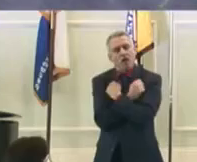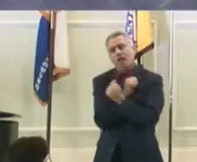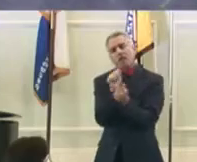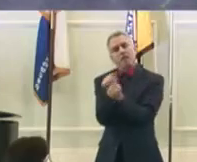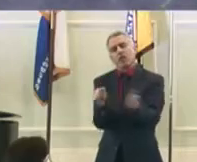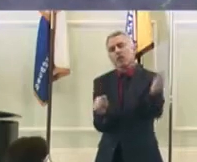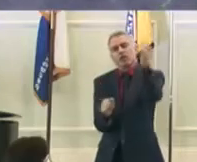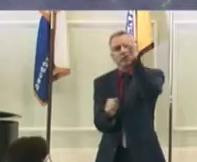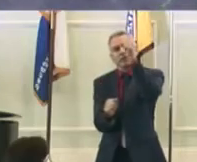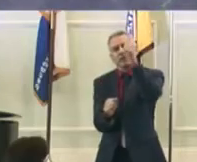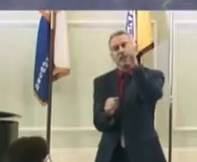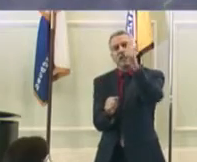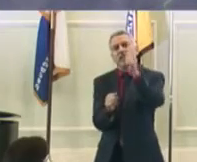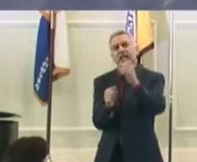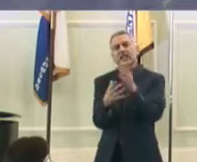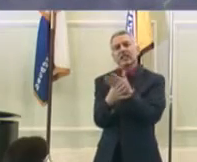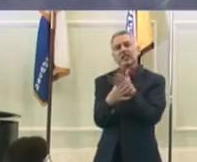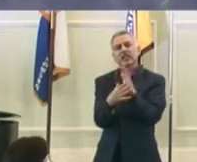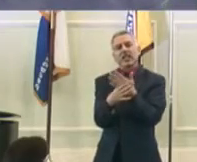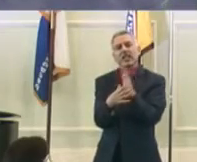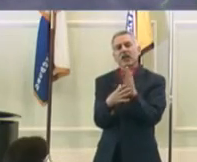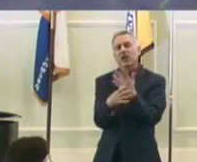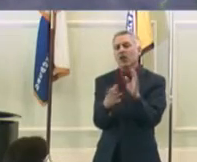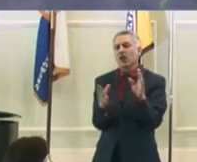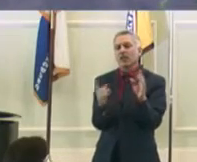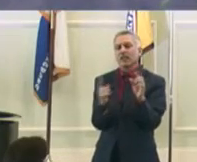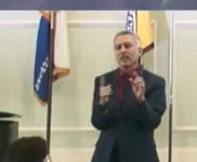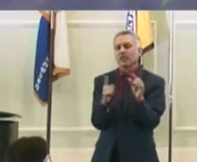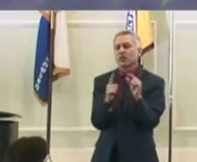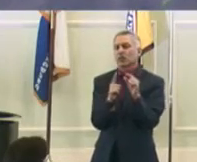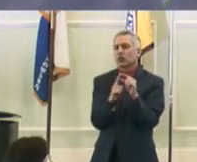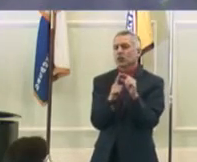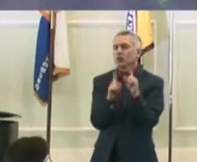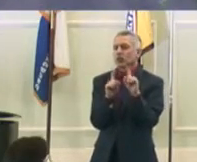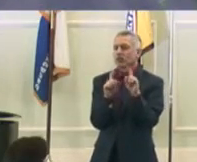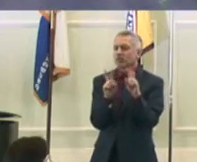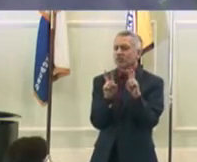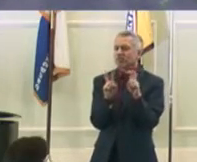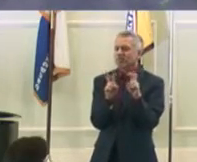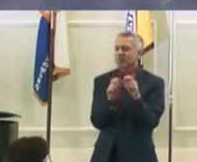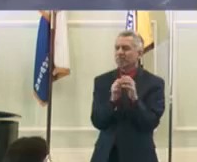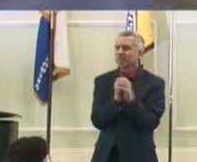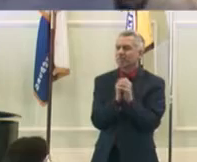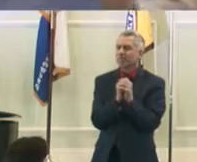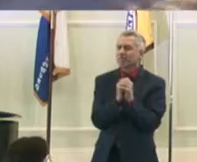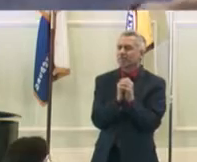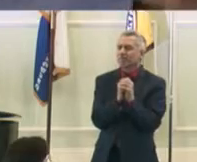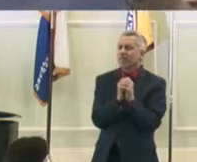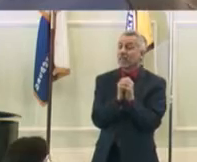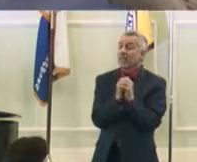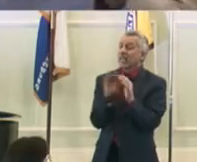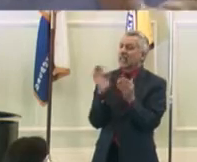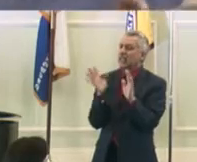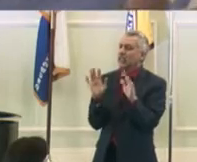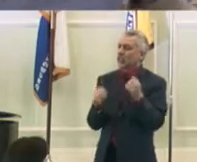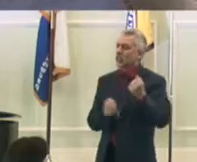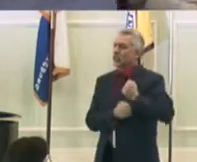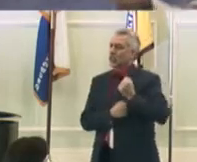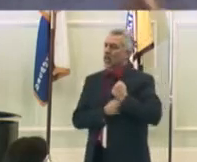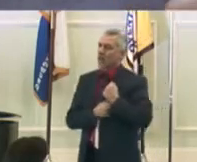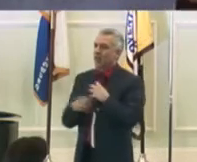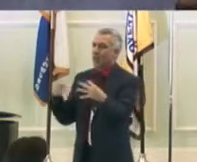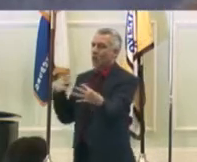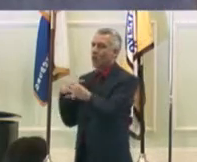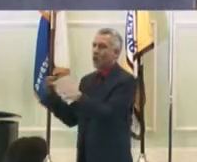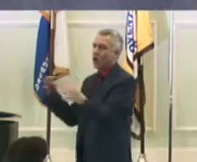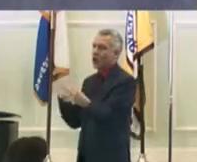secrets with, maybe gone to war with, Elder Jones, Elder Maloney. That friend you haven't talked to in years, but you pick up the phone and the conversation